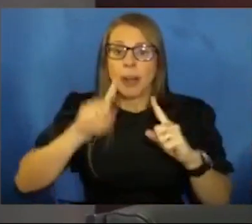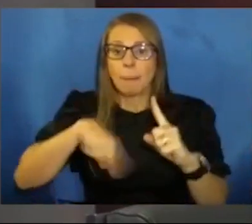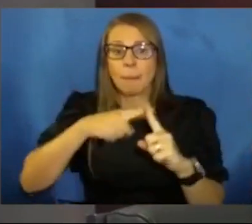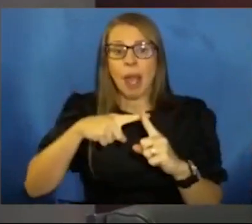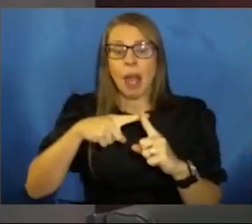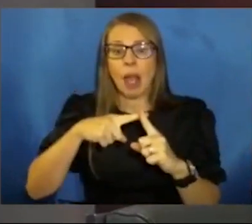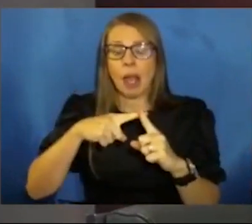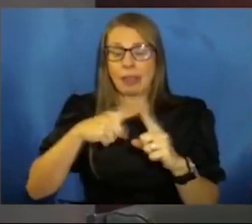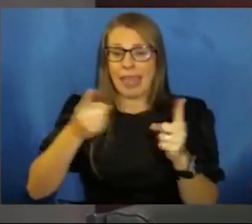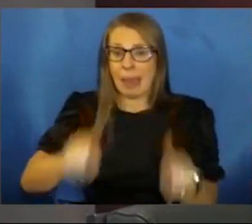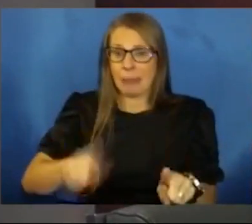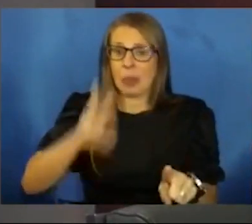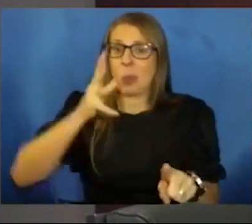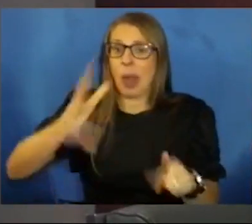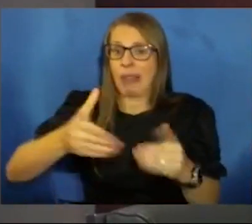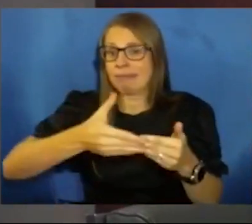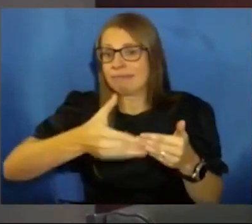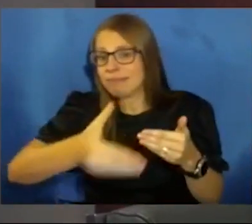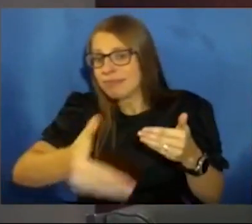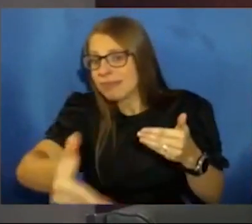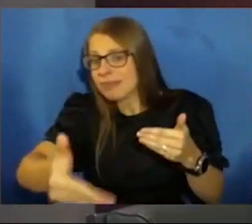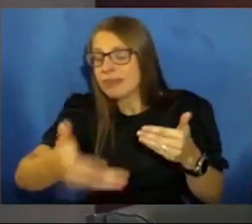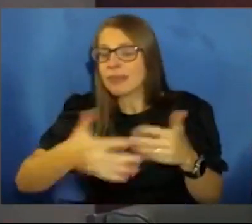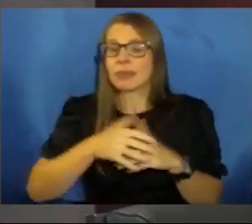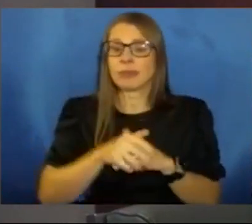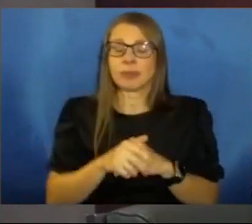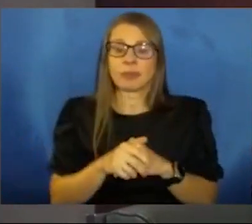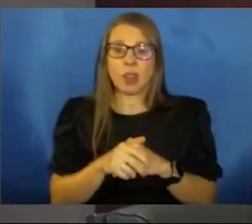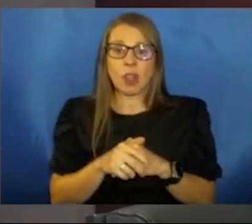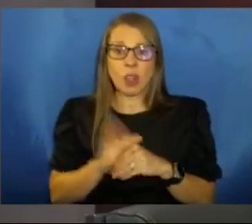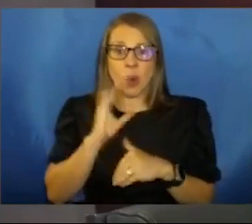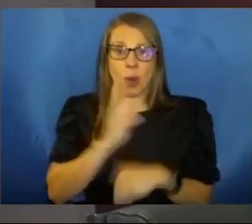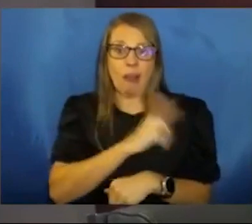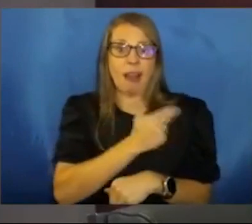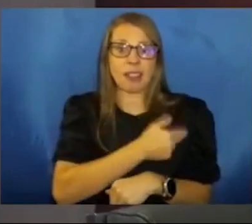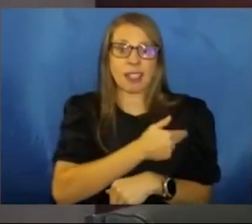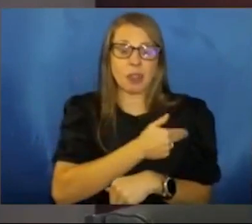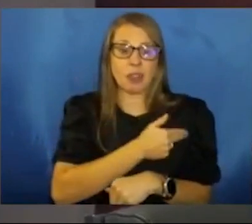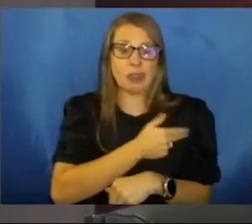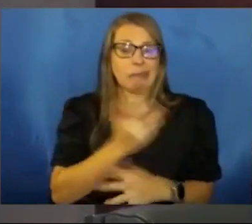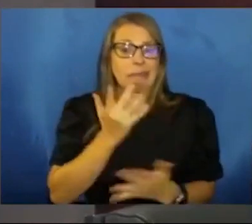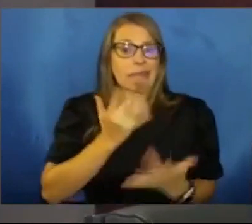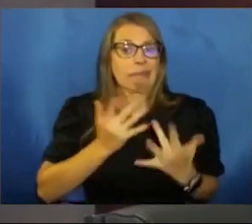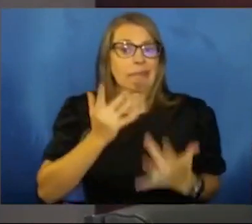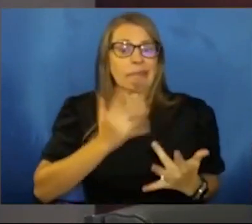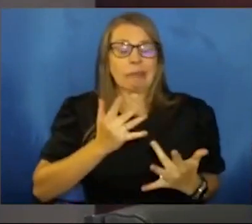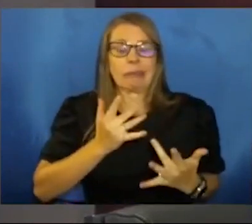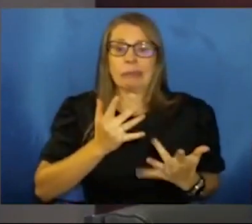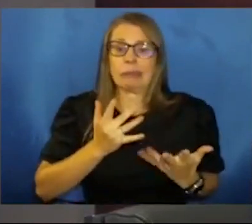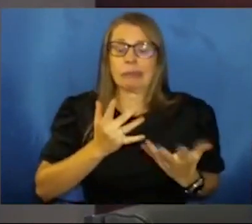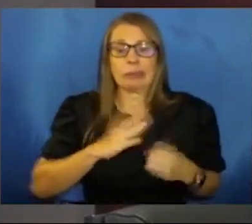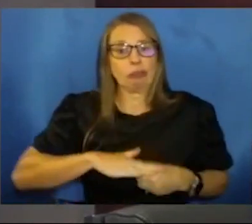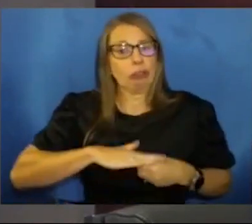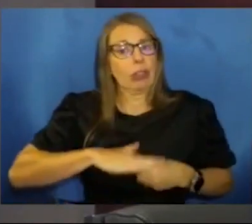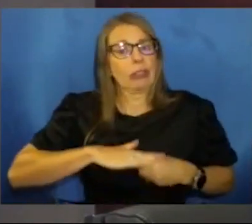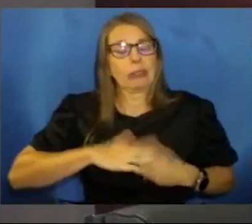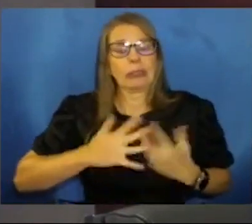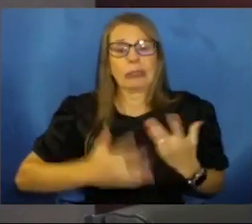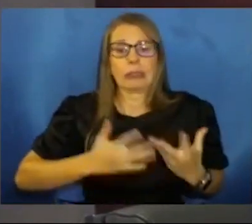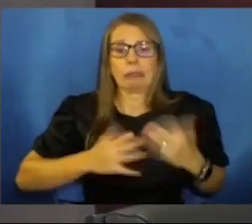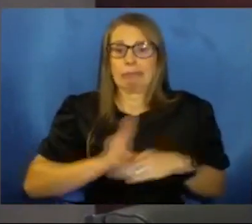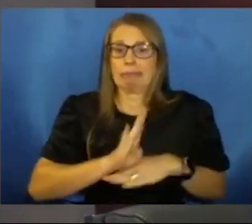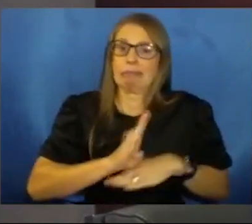Kansas and Missouri, but we also don't know the impact of some of the large gatherings. We don't know the impact of schools opening. And so I'm